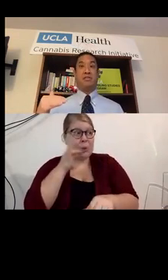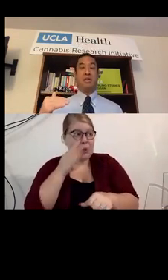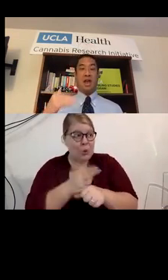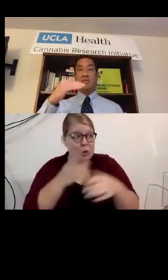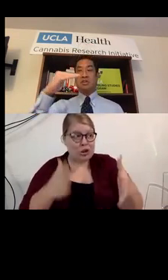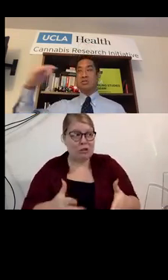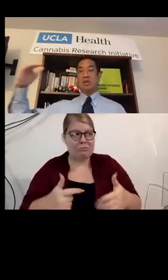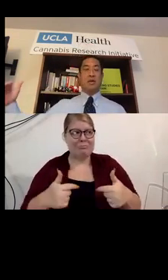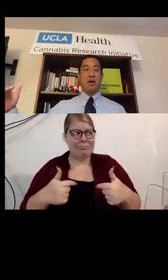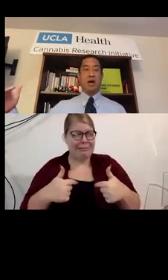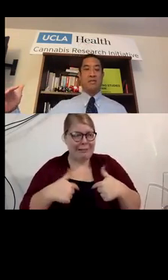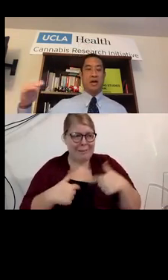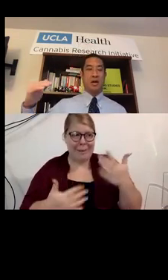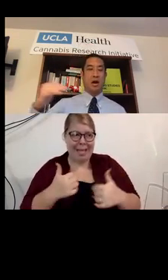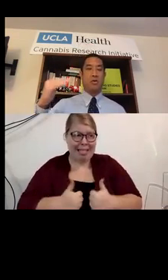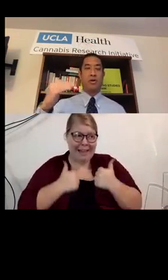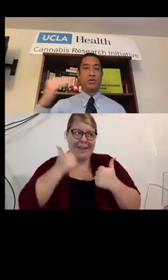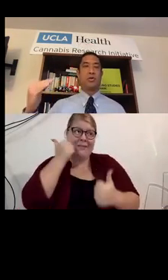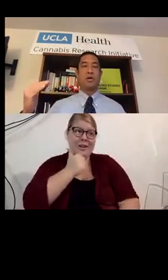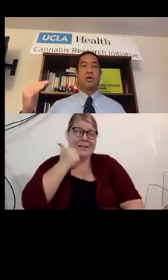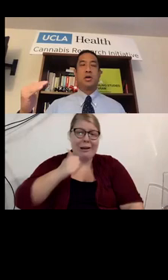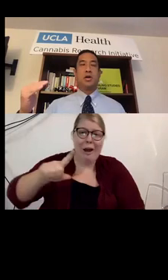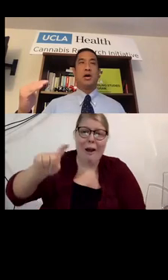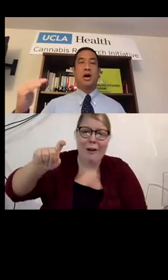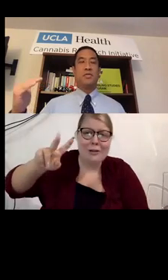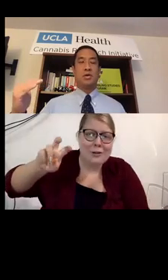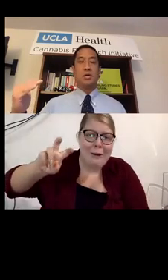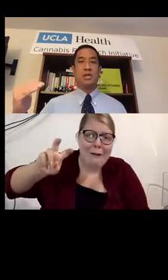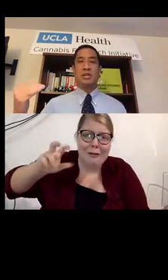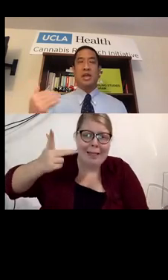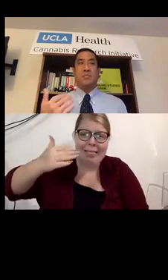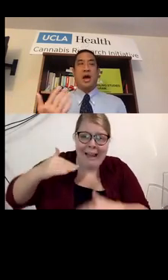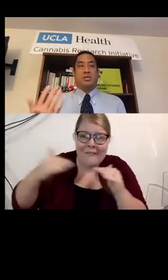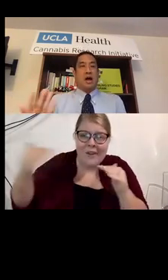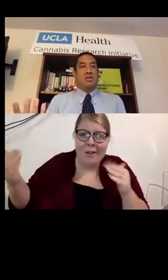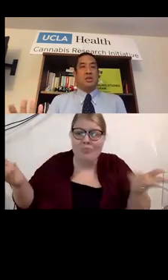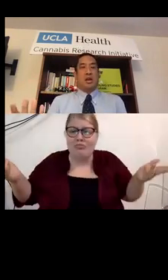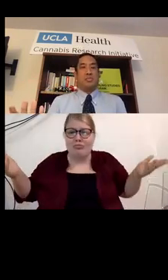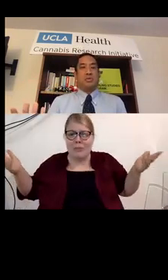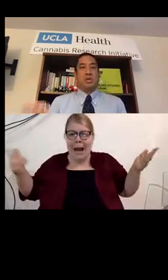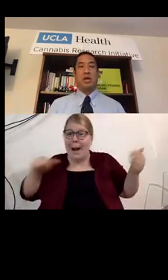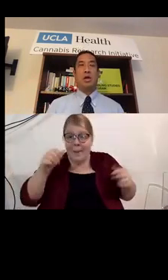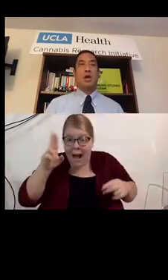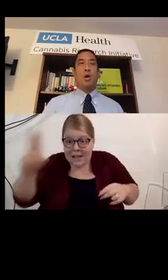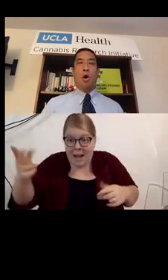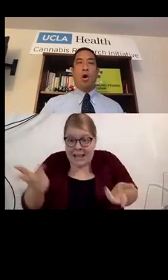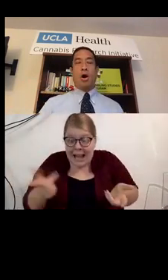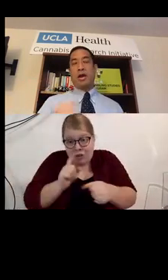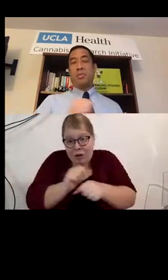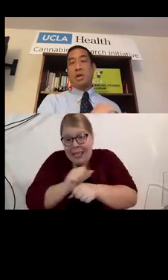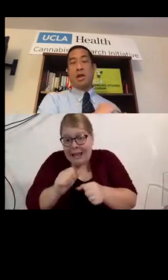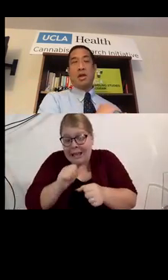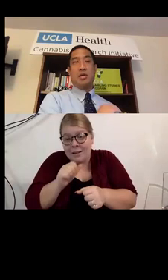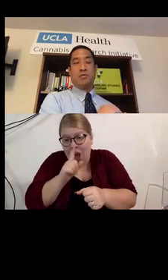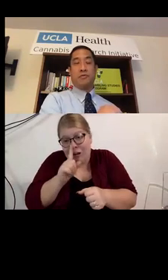live every single day in my life at like 100 or 200 level, and I'm not intoxicated per se. Or I